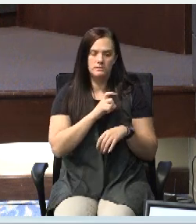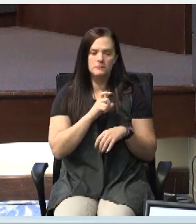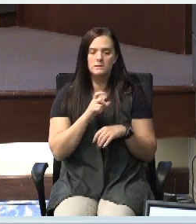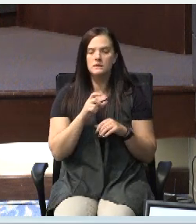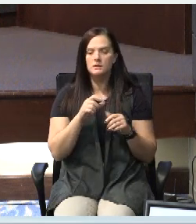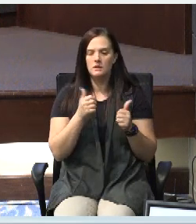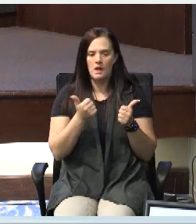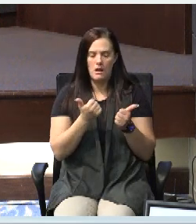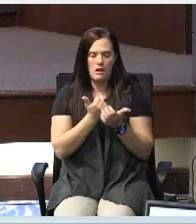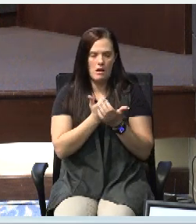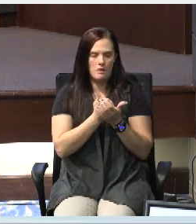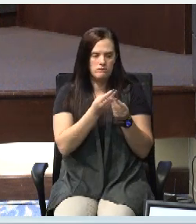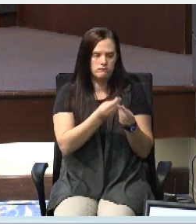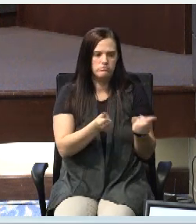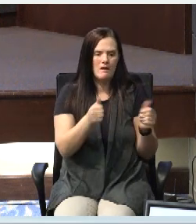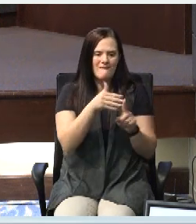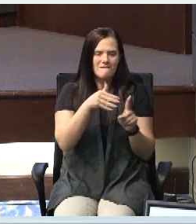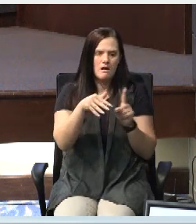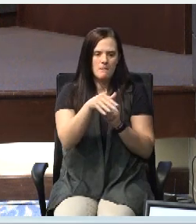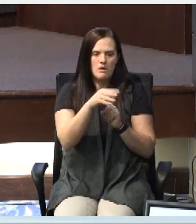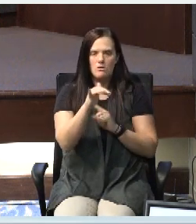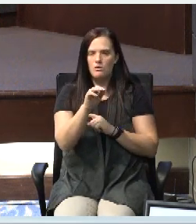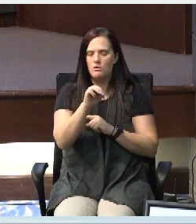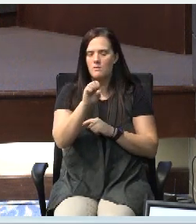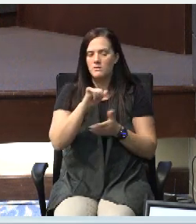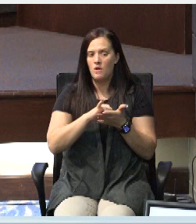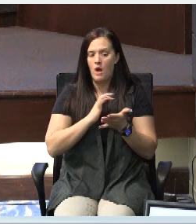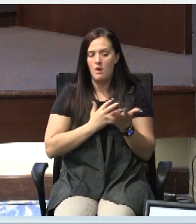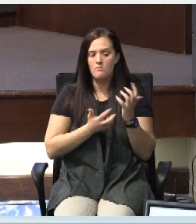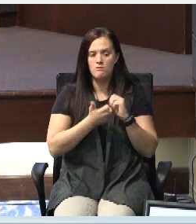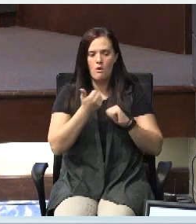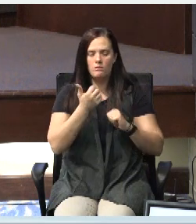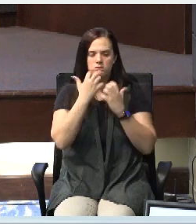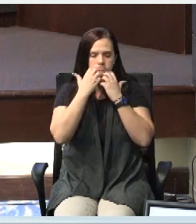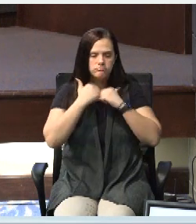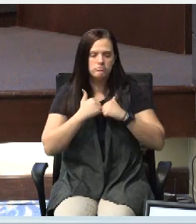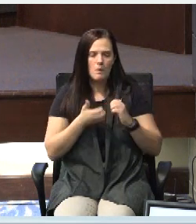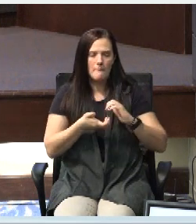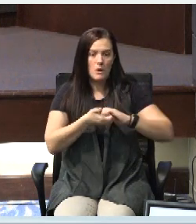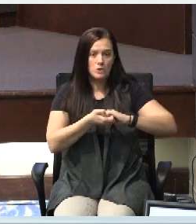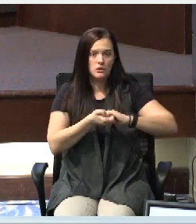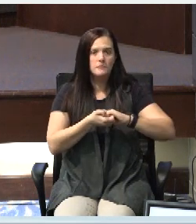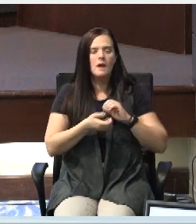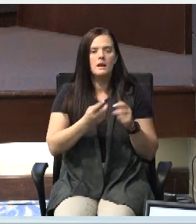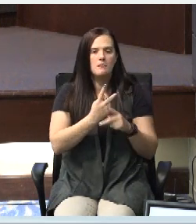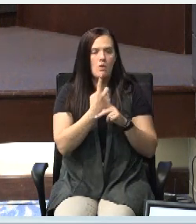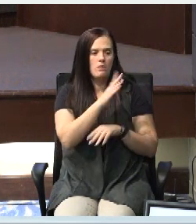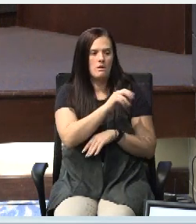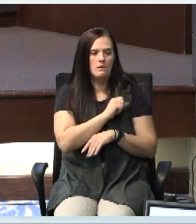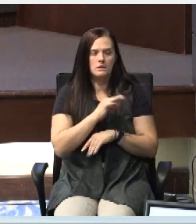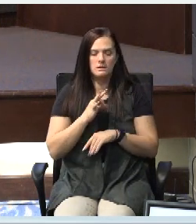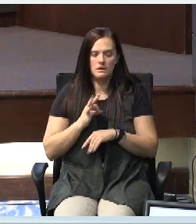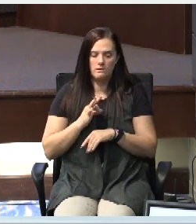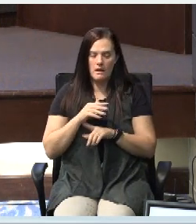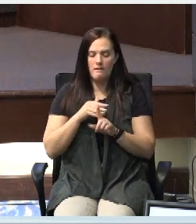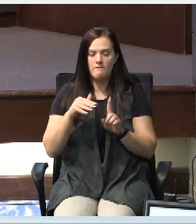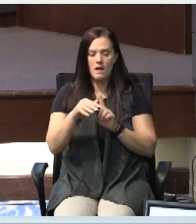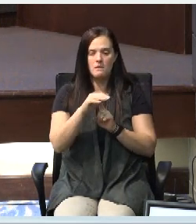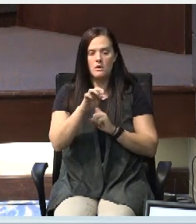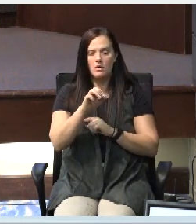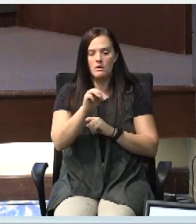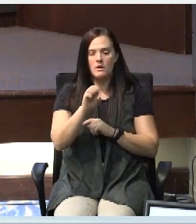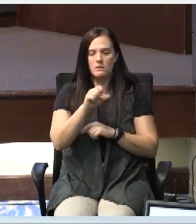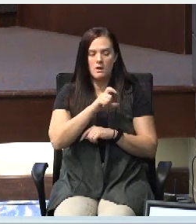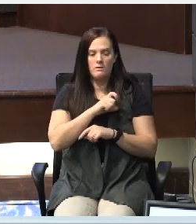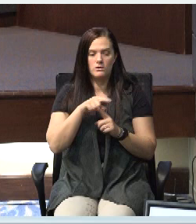work environmental crimes. This has proved to be one of our most valuable partnerships. And to borrow one of their stats, environmental crimes